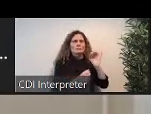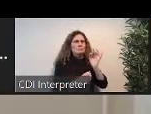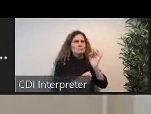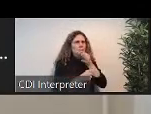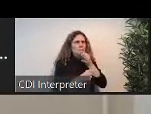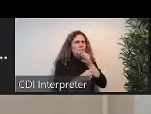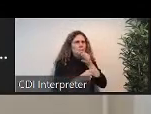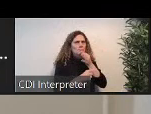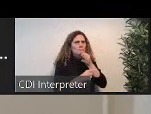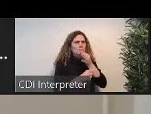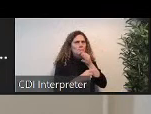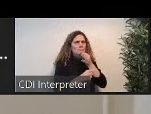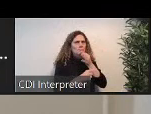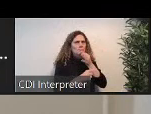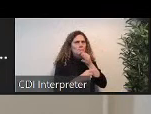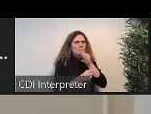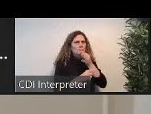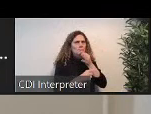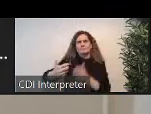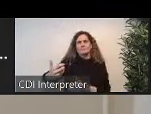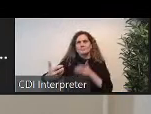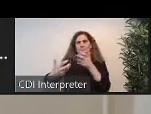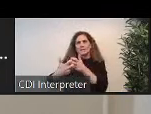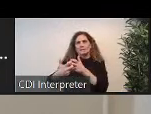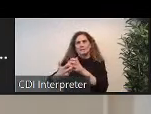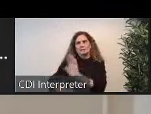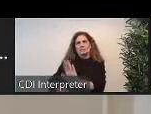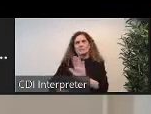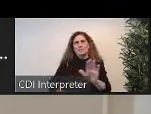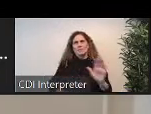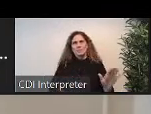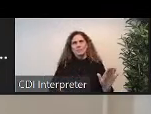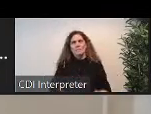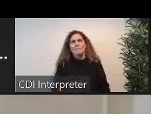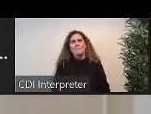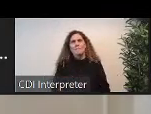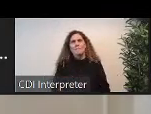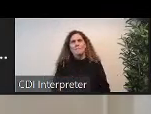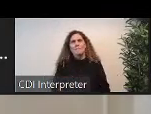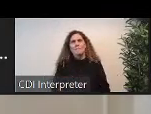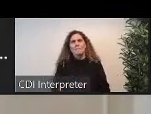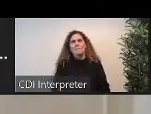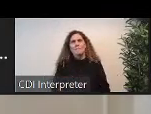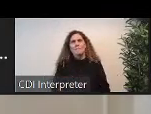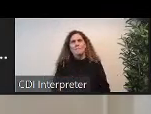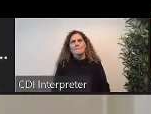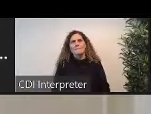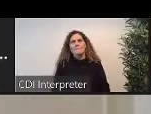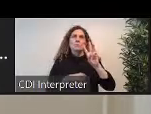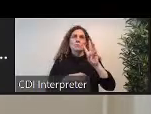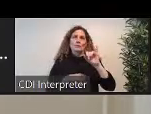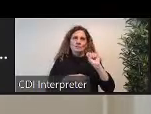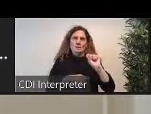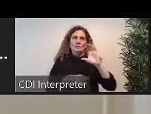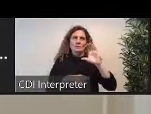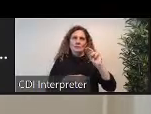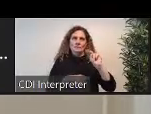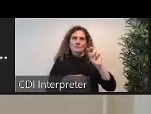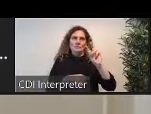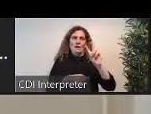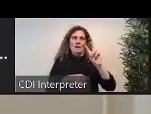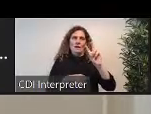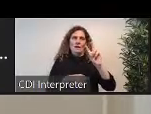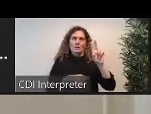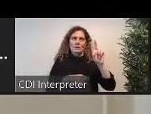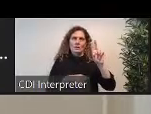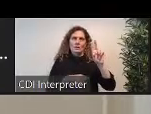you can call 211 or visit whizcovered.com to find free expert help with health insurance during this new